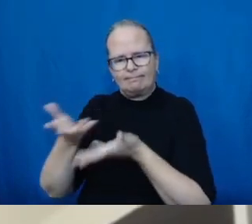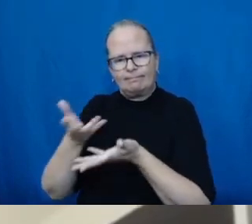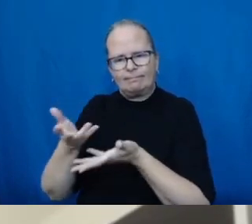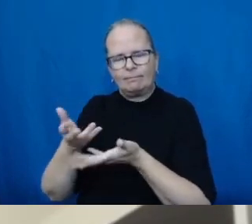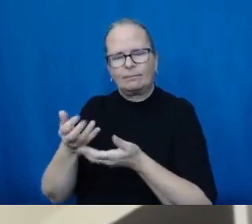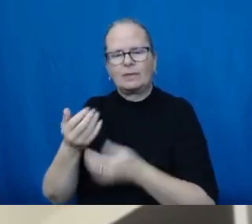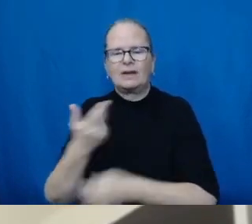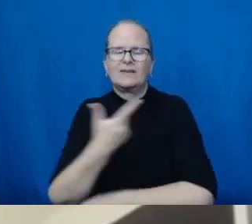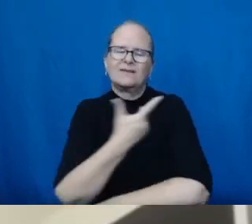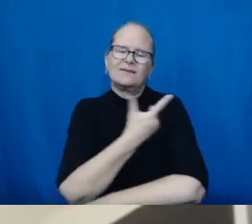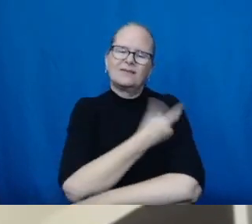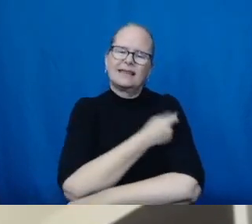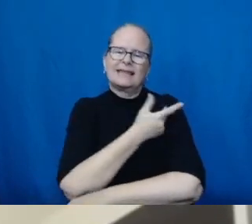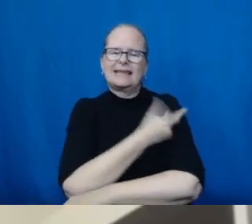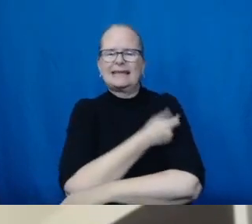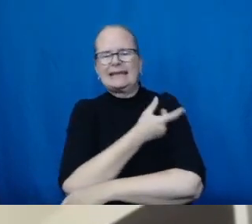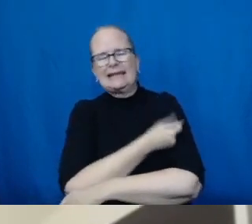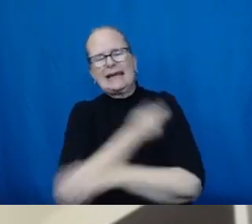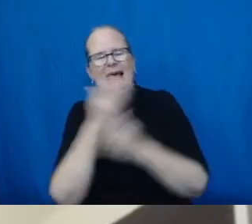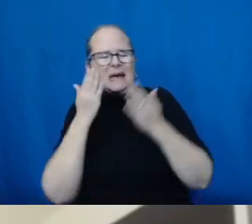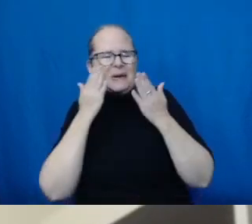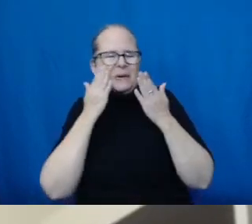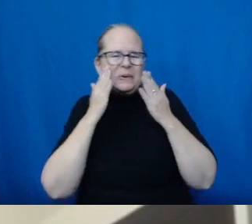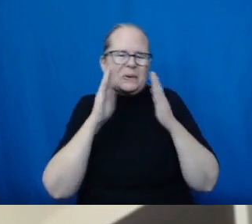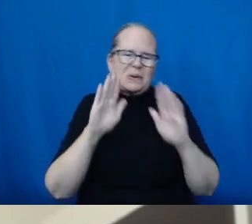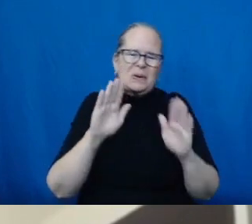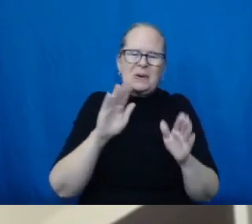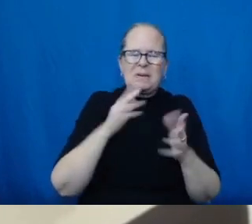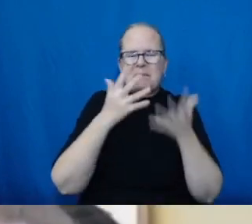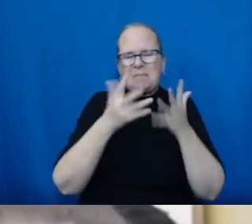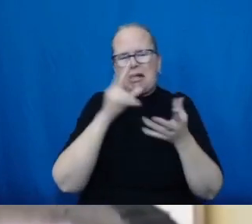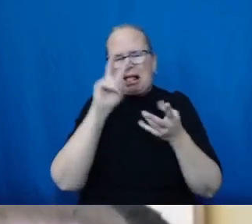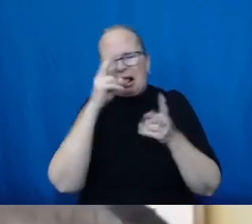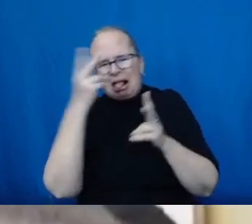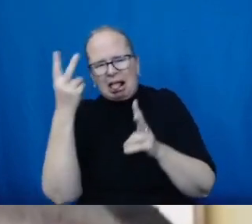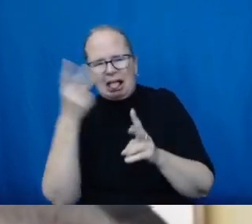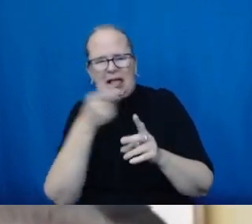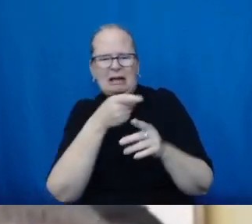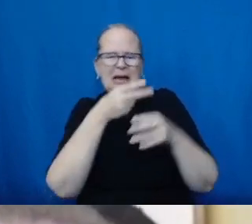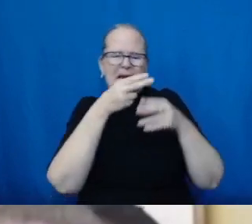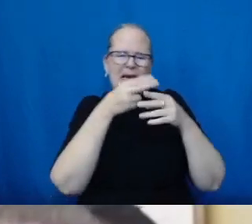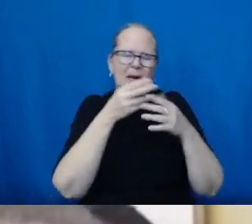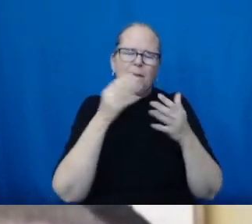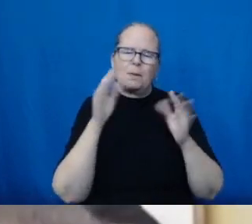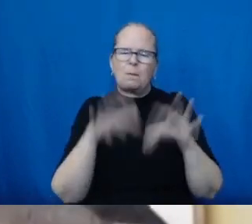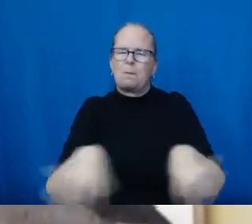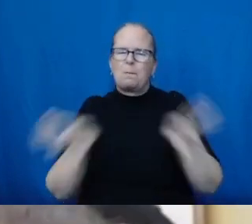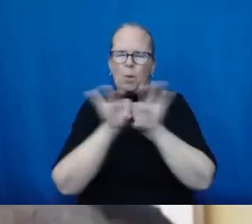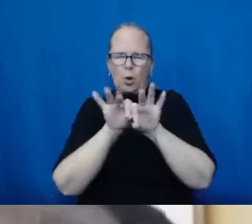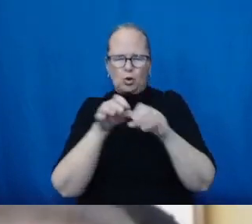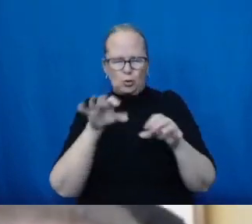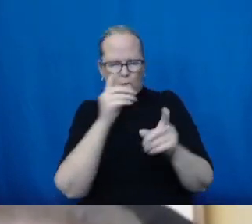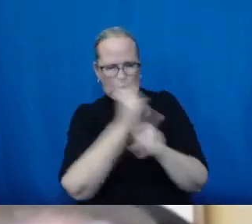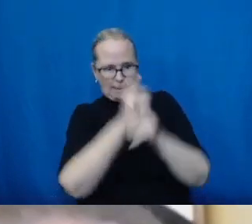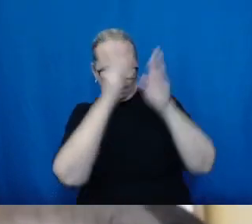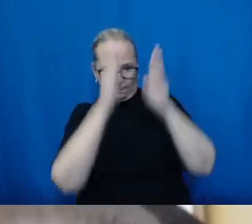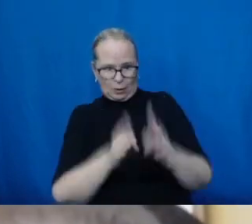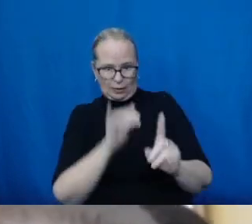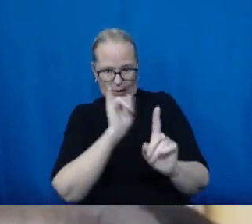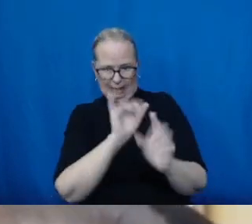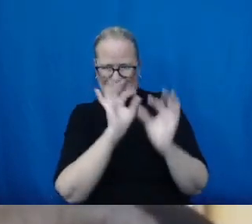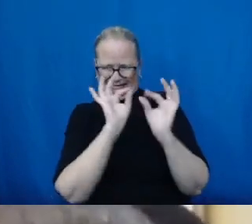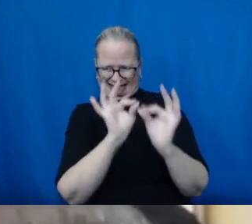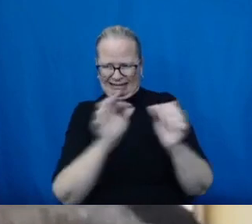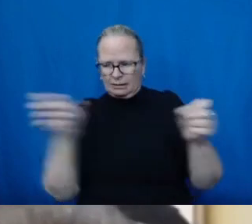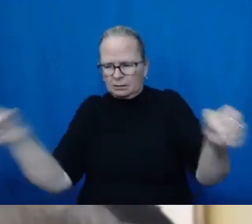those baseline starting assumptions that someone's working with. It's totally understandable to be just out of patience